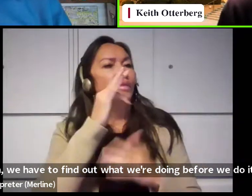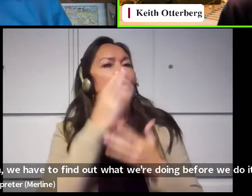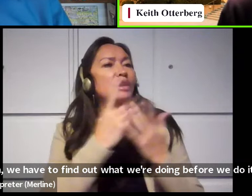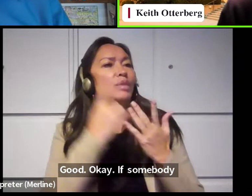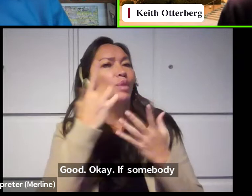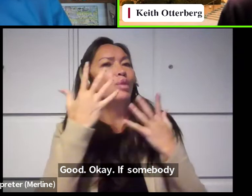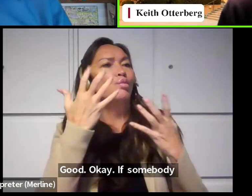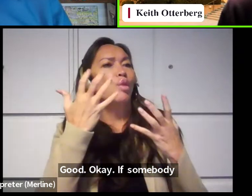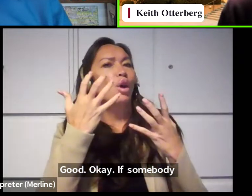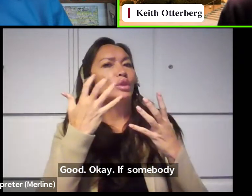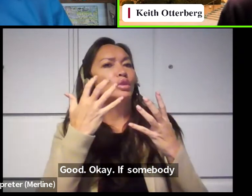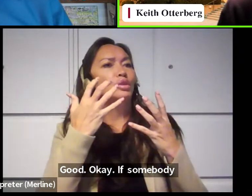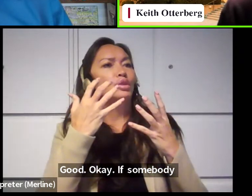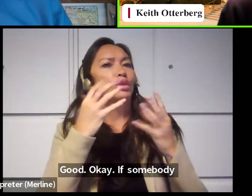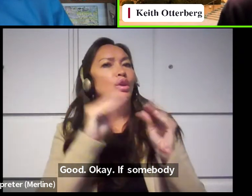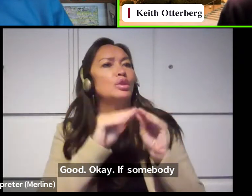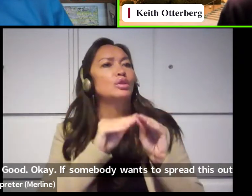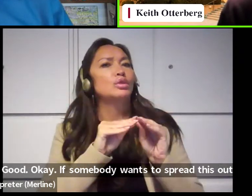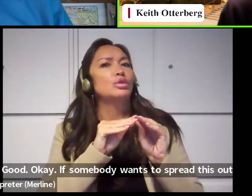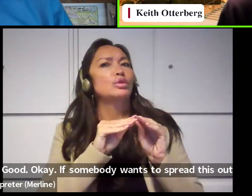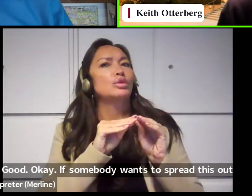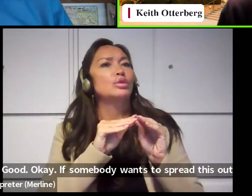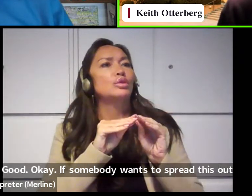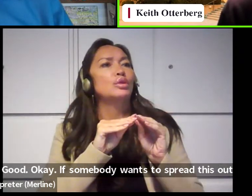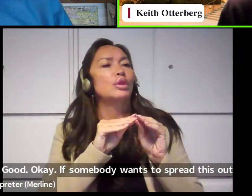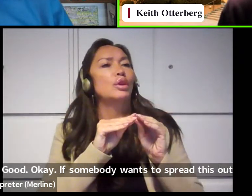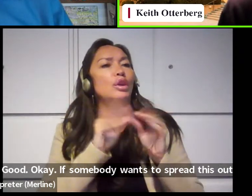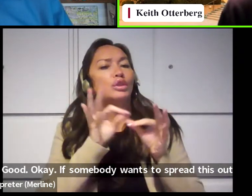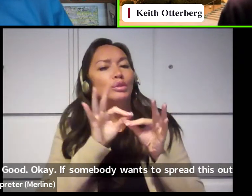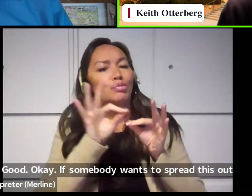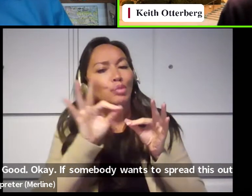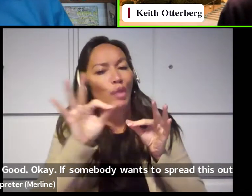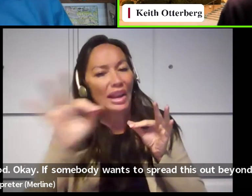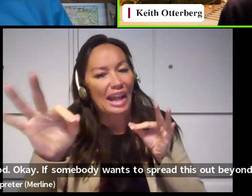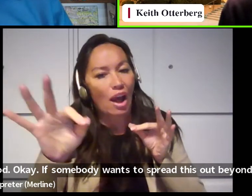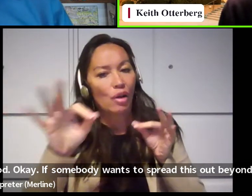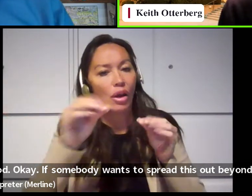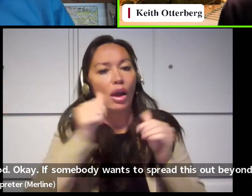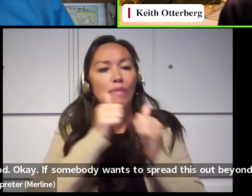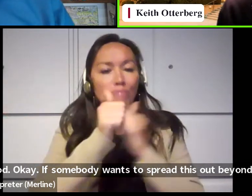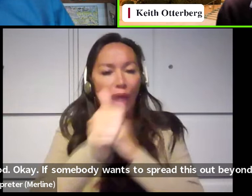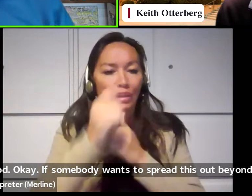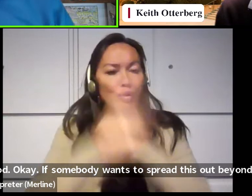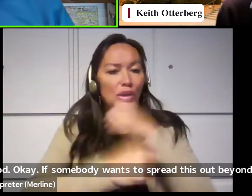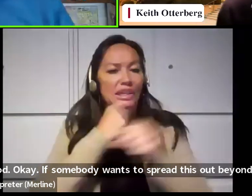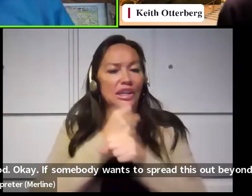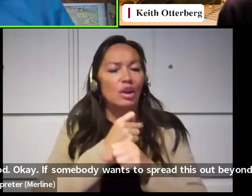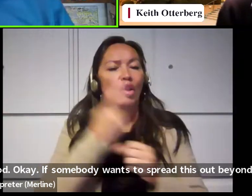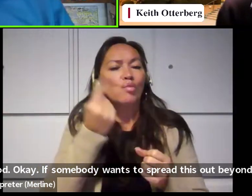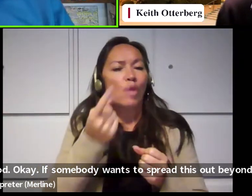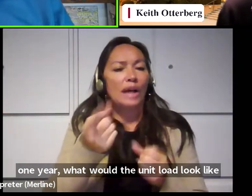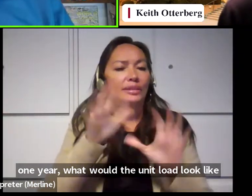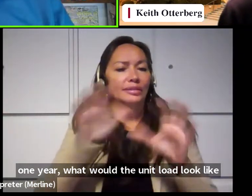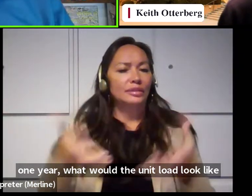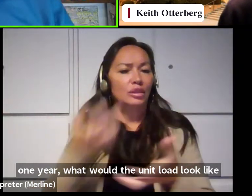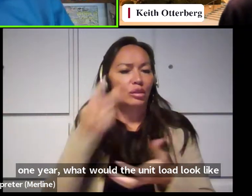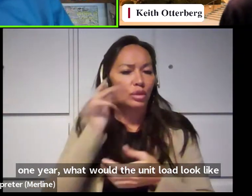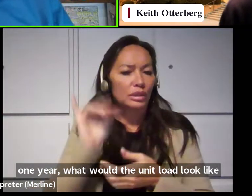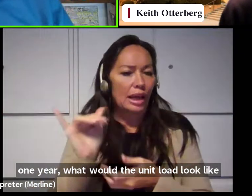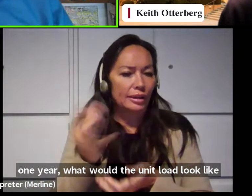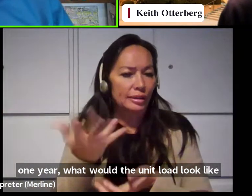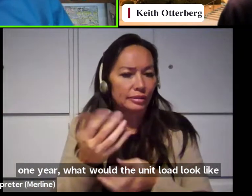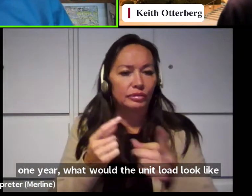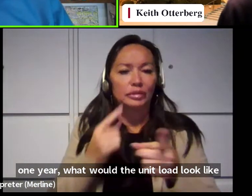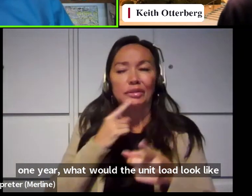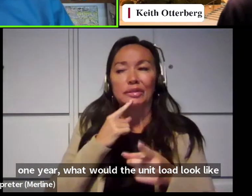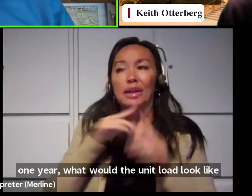to spread this out beyond 1 year, what would the unit load look like? Basically, it's